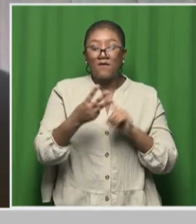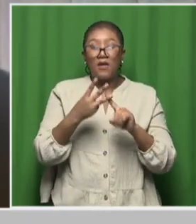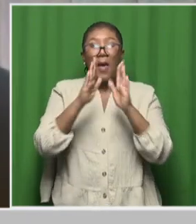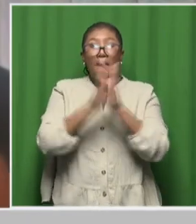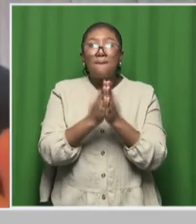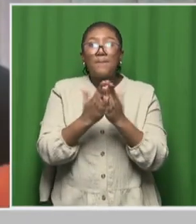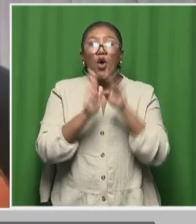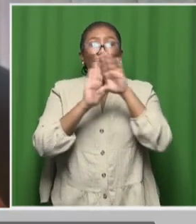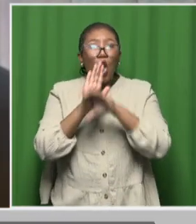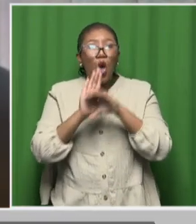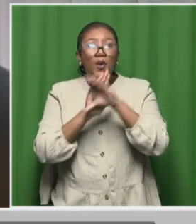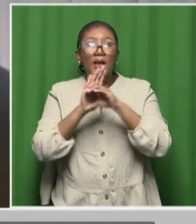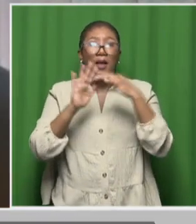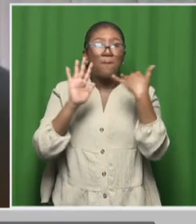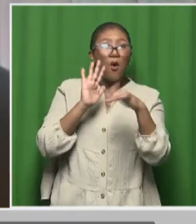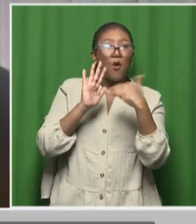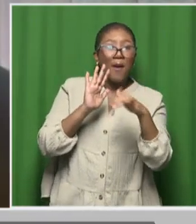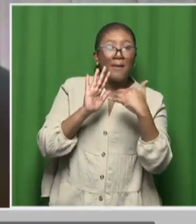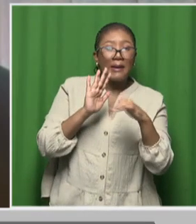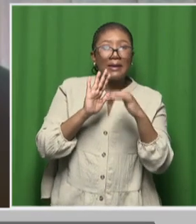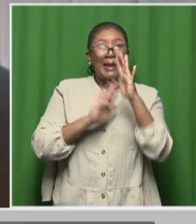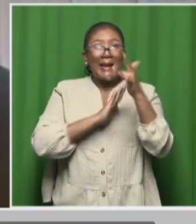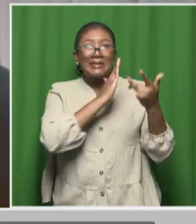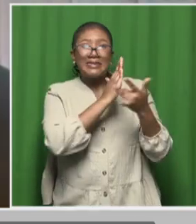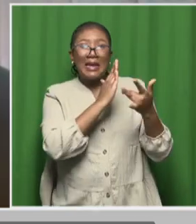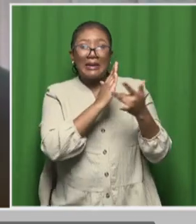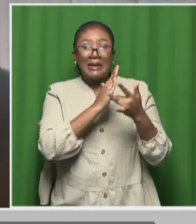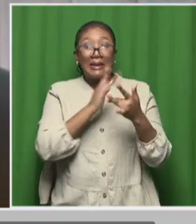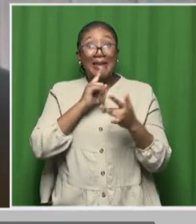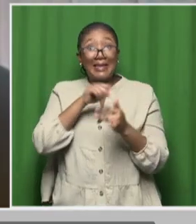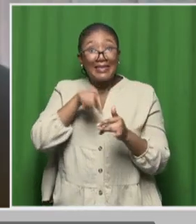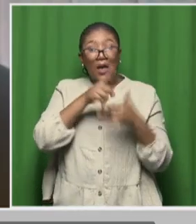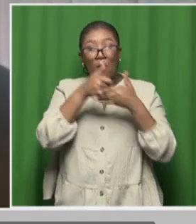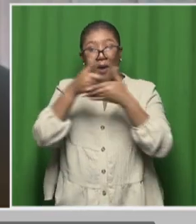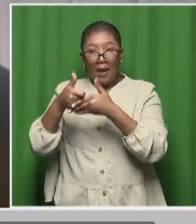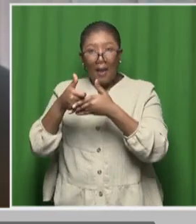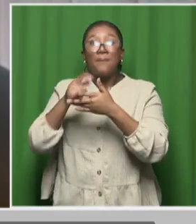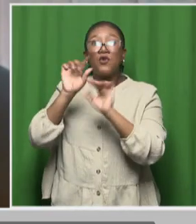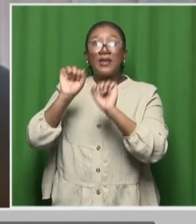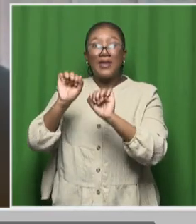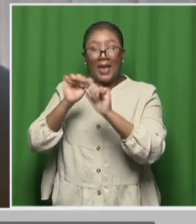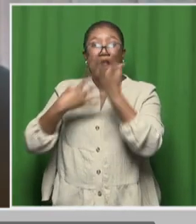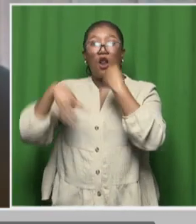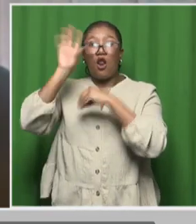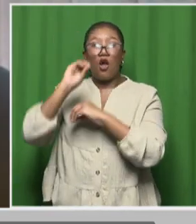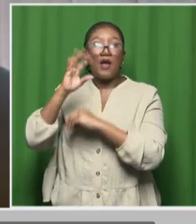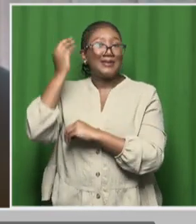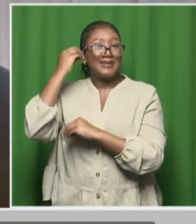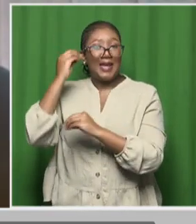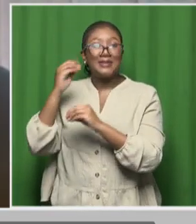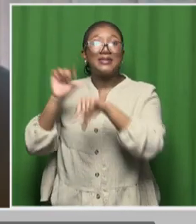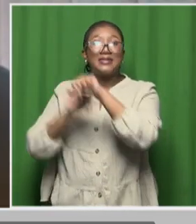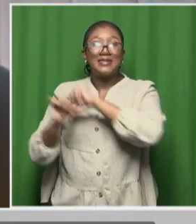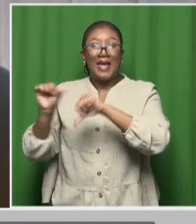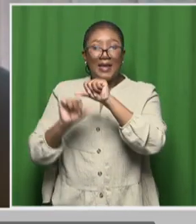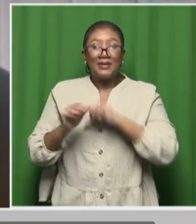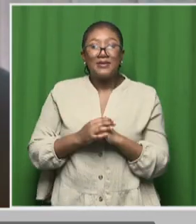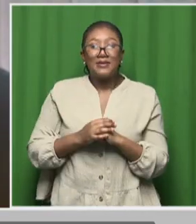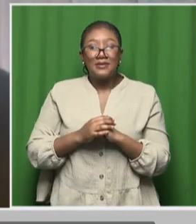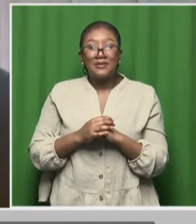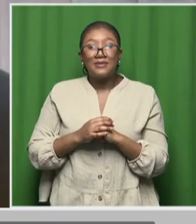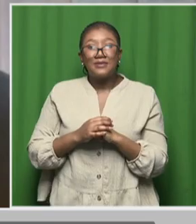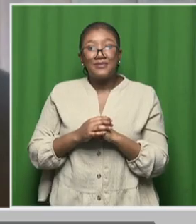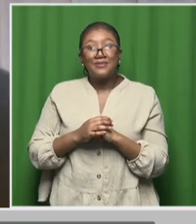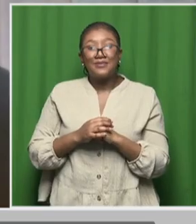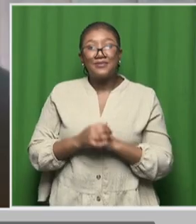camps where we run at Zaio. So these kind of things are what's going to, like, help you meet that demand. Obviously, if you're trying to get into the industry much more quicker, coding boot